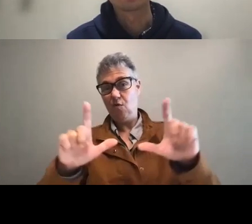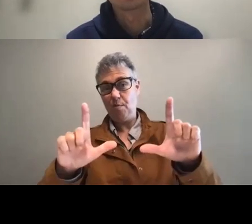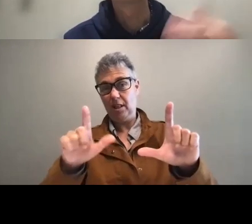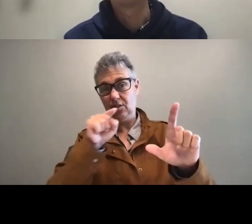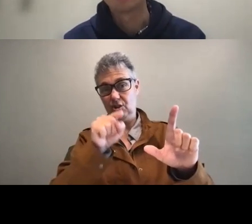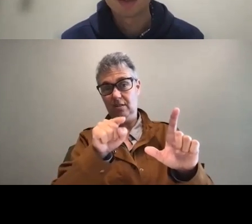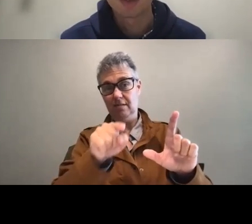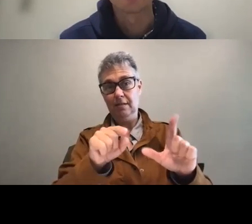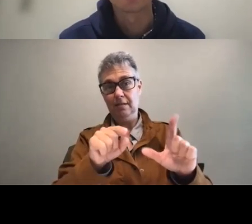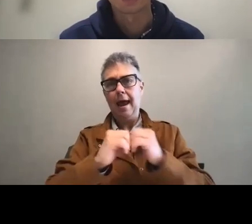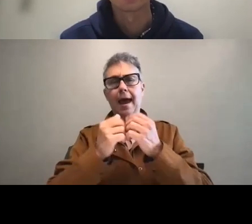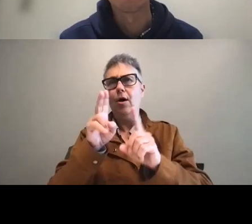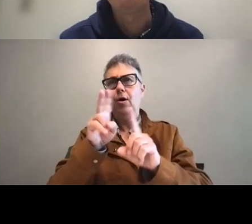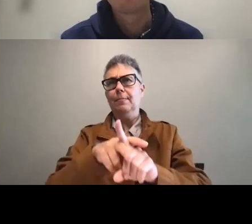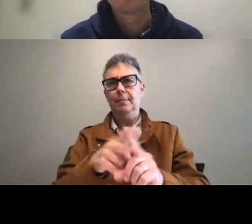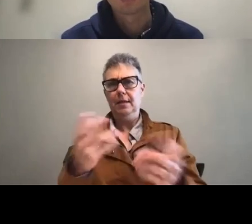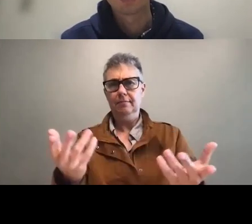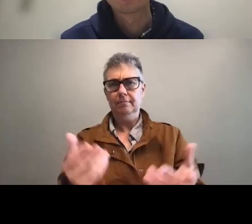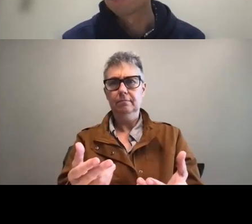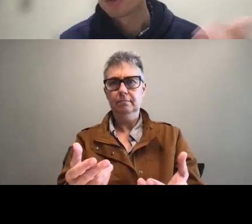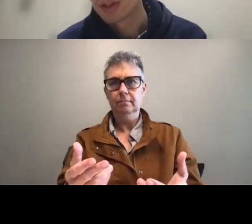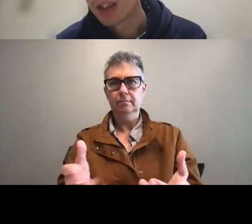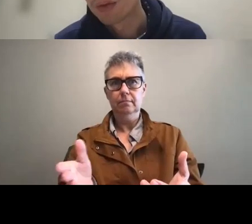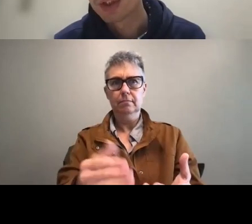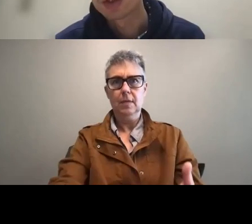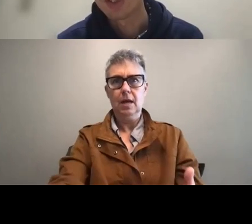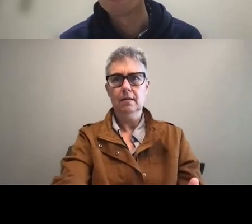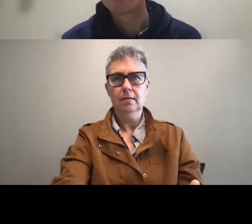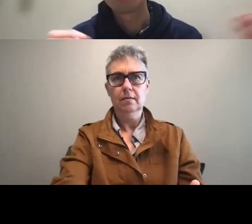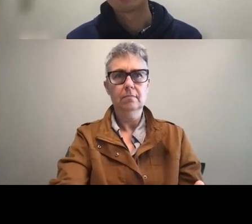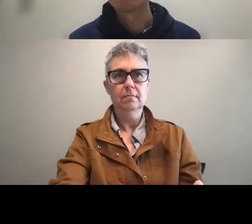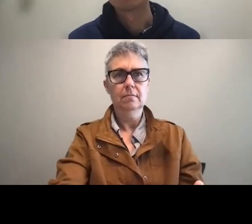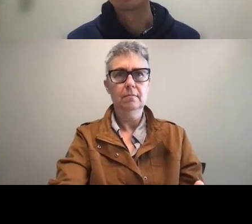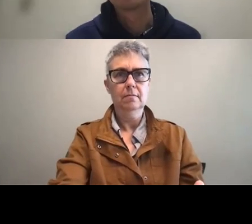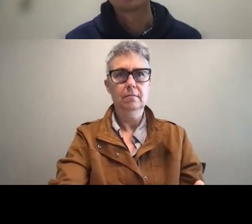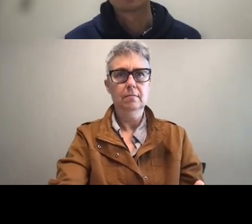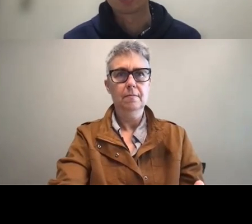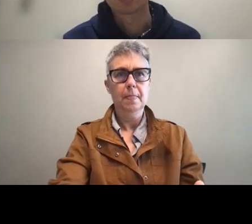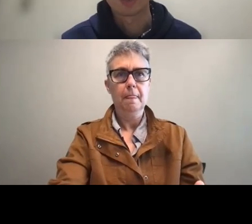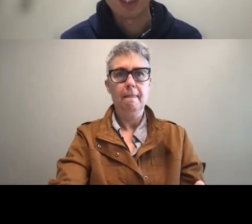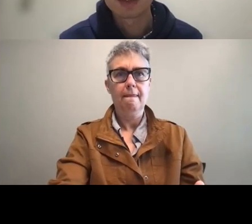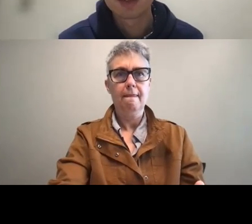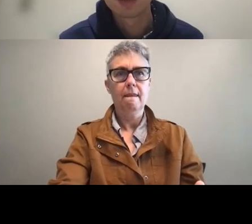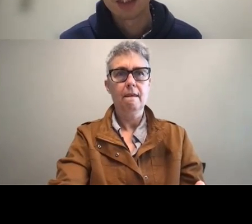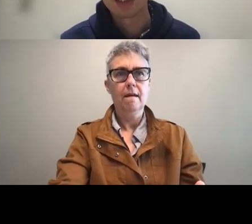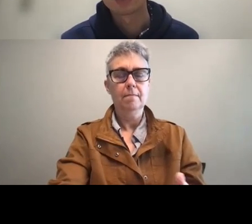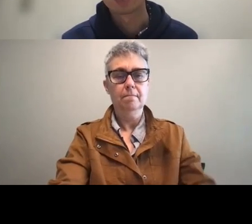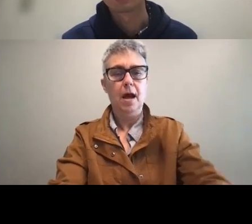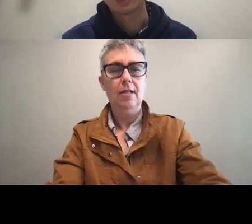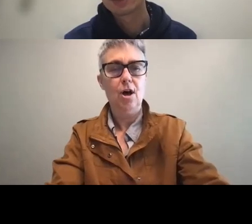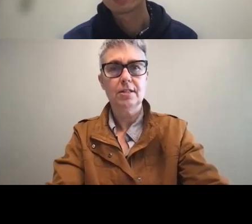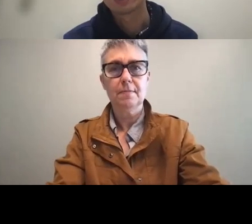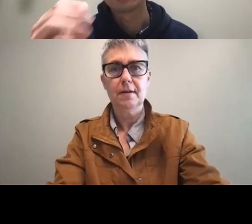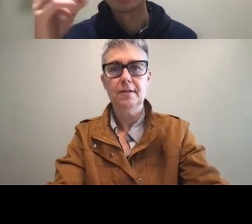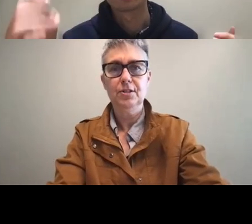actually implement this idea? And now, since we have two variables, right, the structure X and the